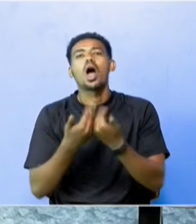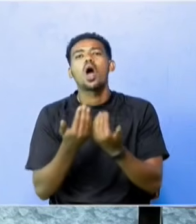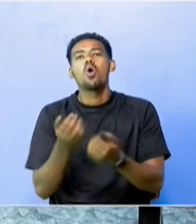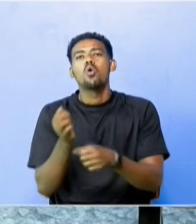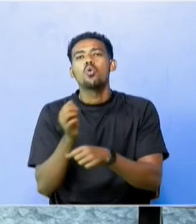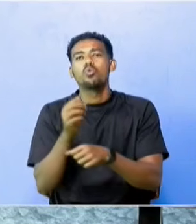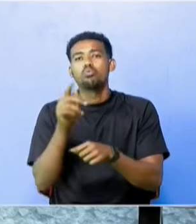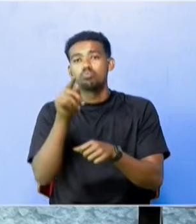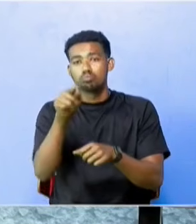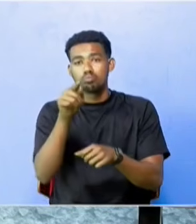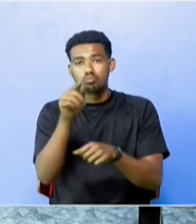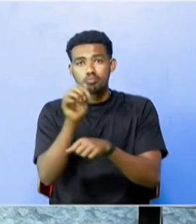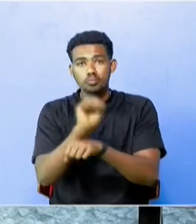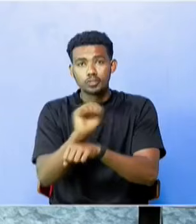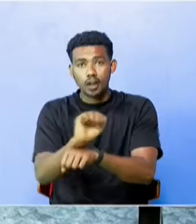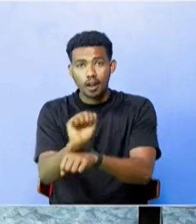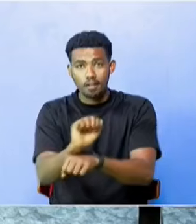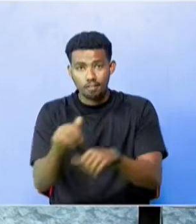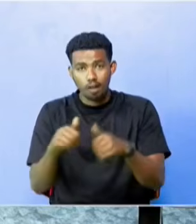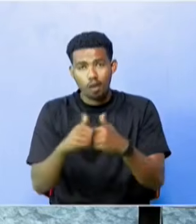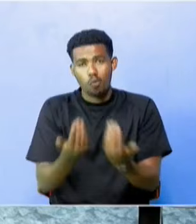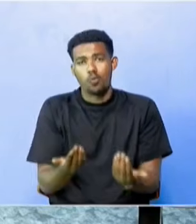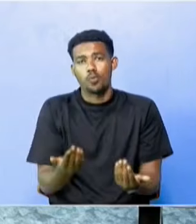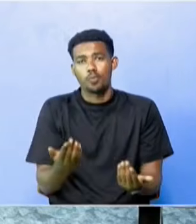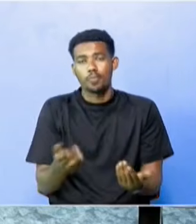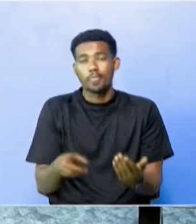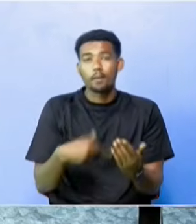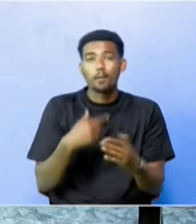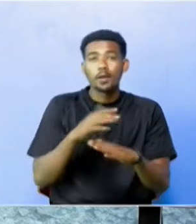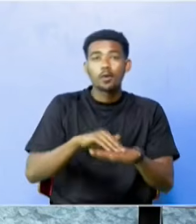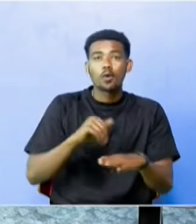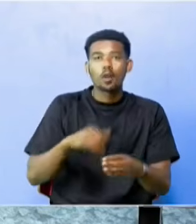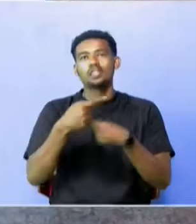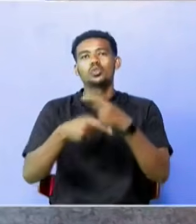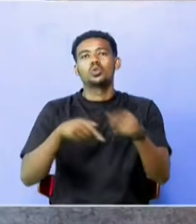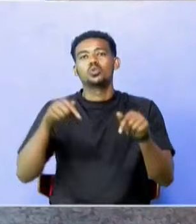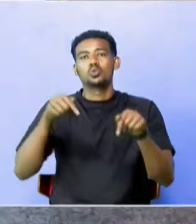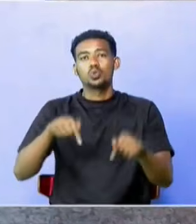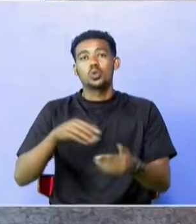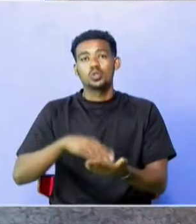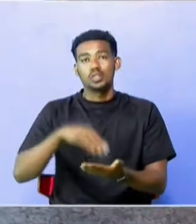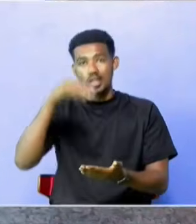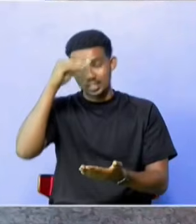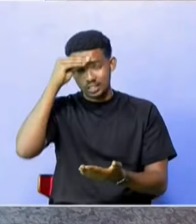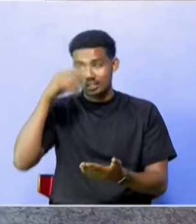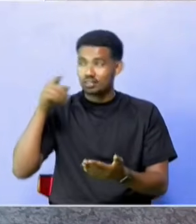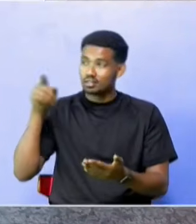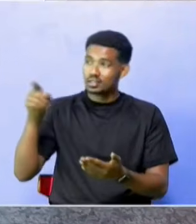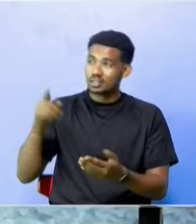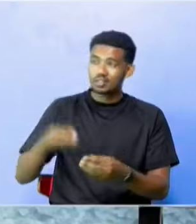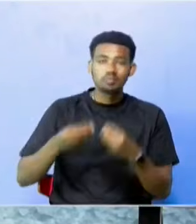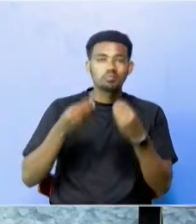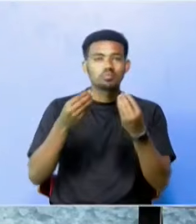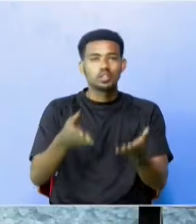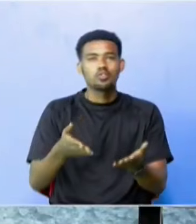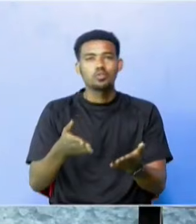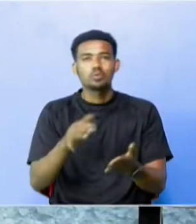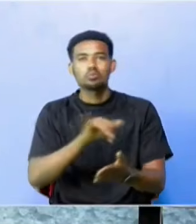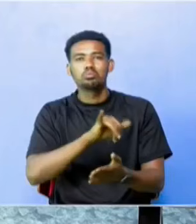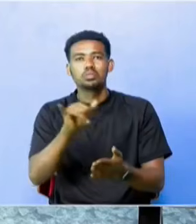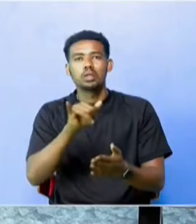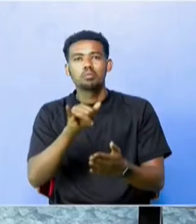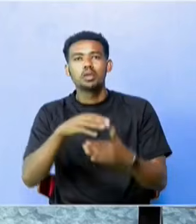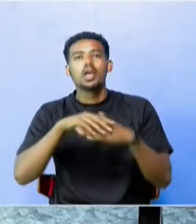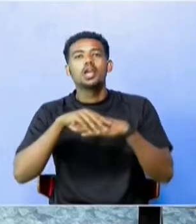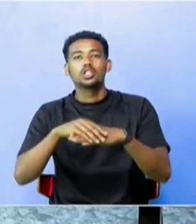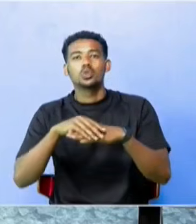drives. So these are the words that we call what? Adverbs. This is just to give you an introduction about adverbs,